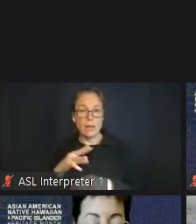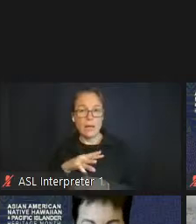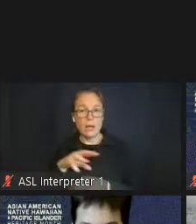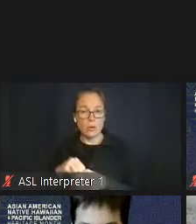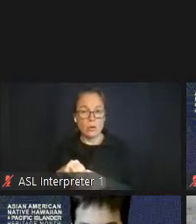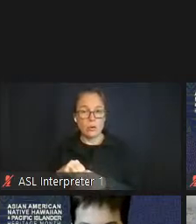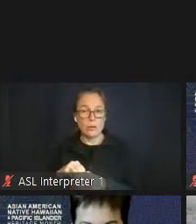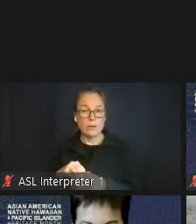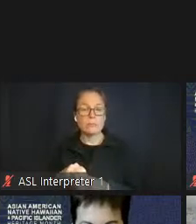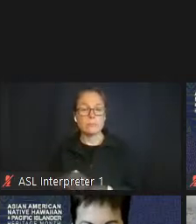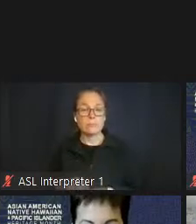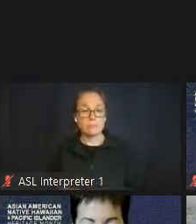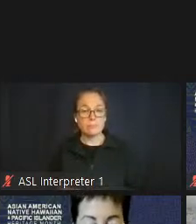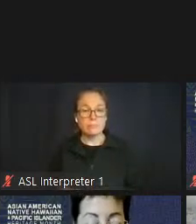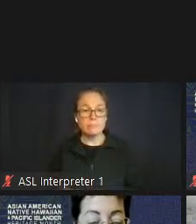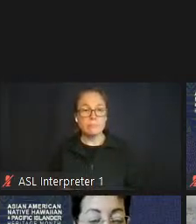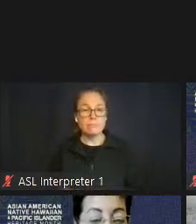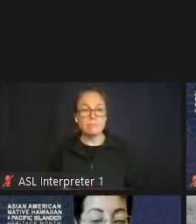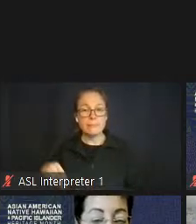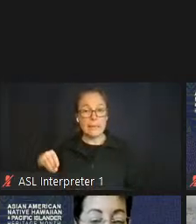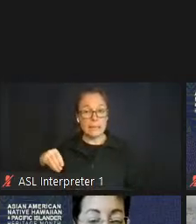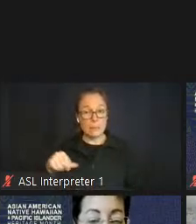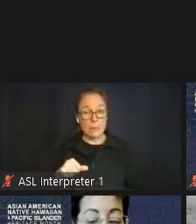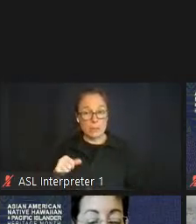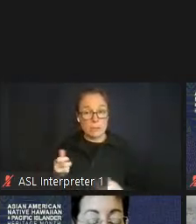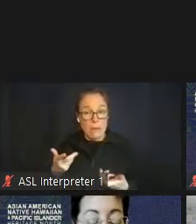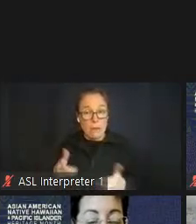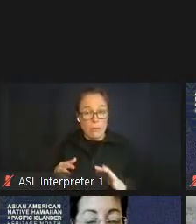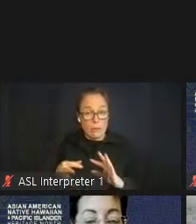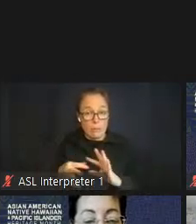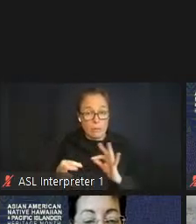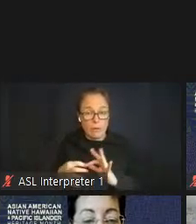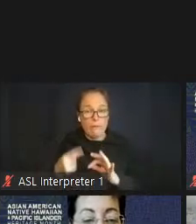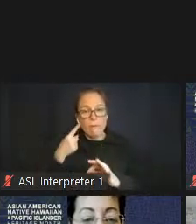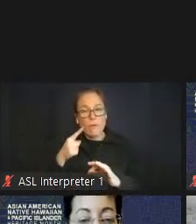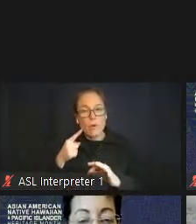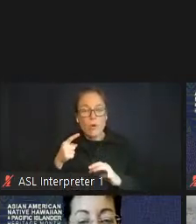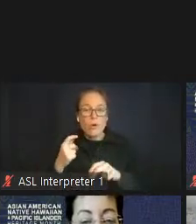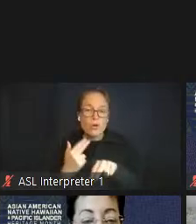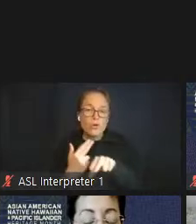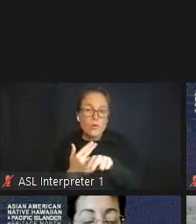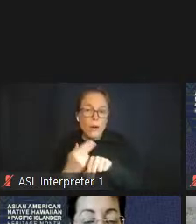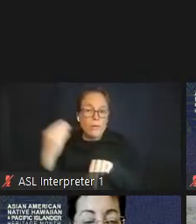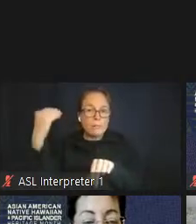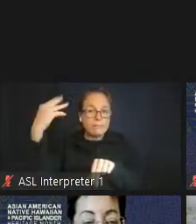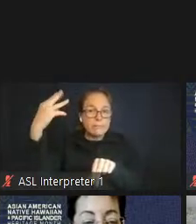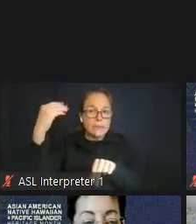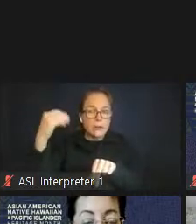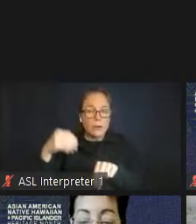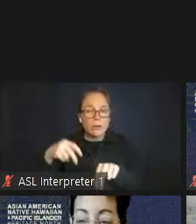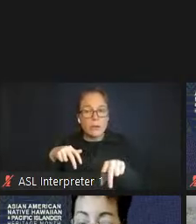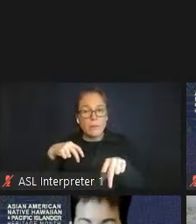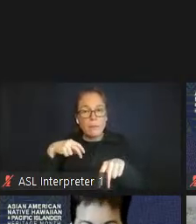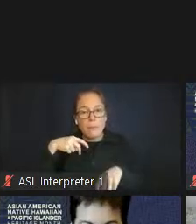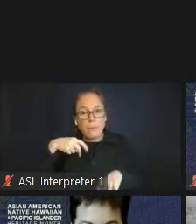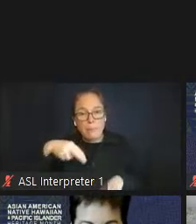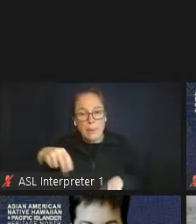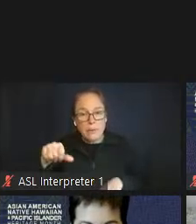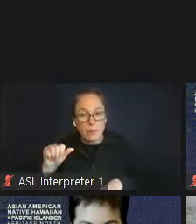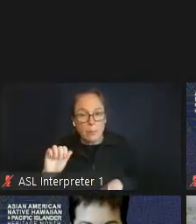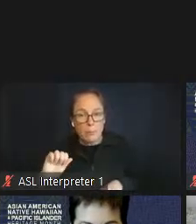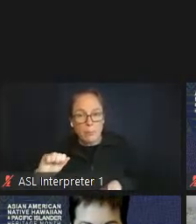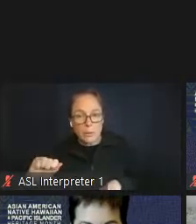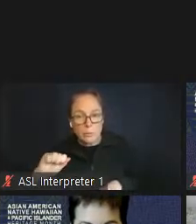Finally, the expenditures mentioned earlier for traffic signals and pedestrian push buttons are retrofits for compliance